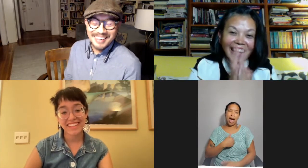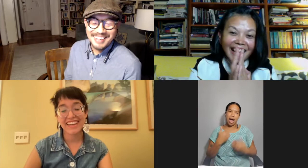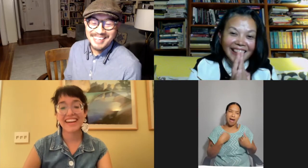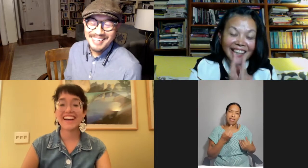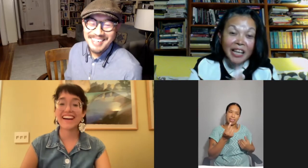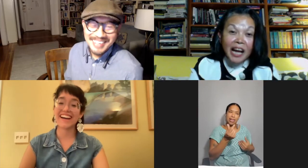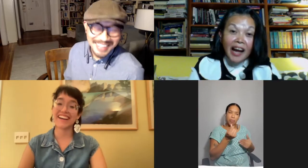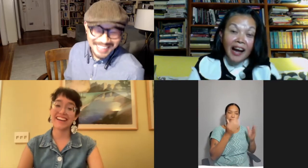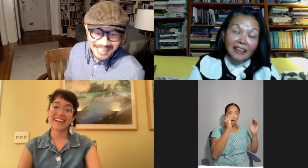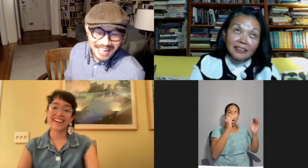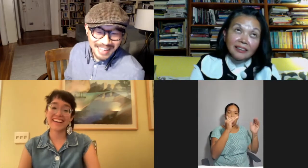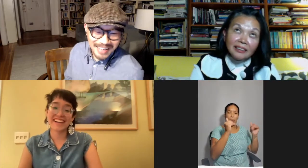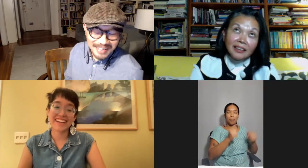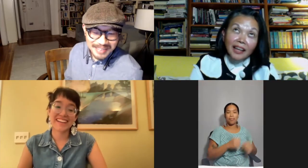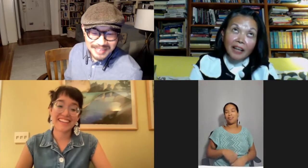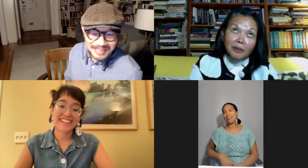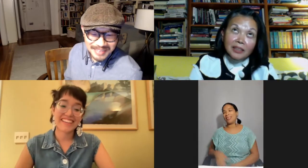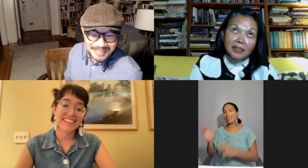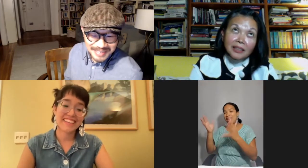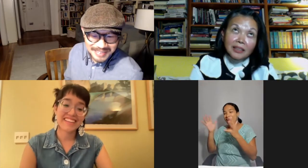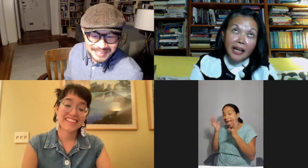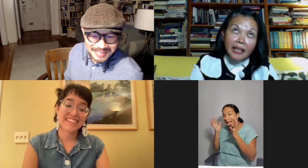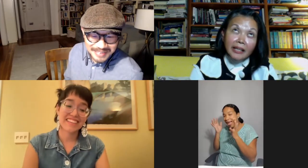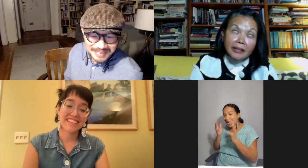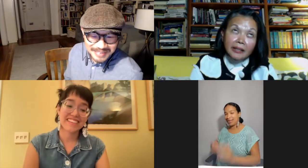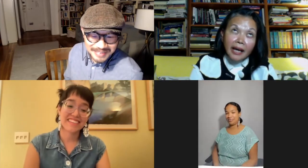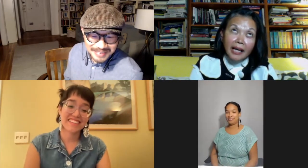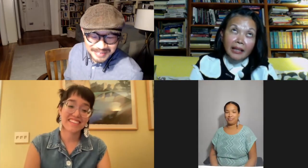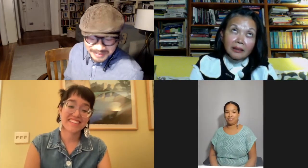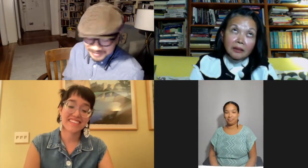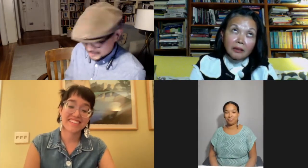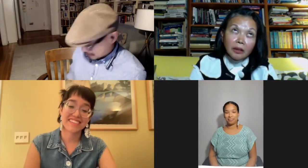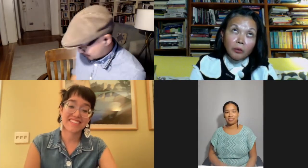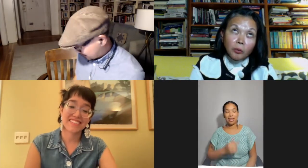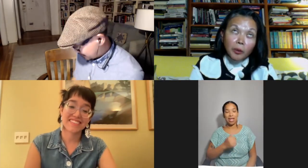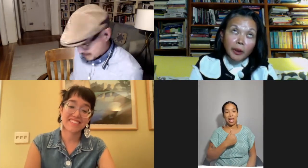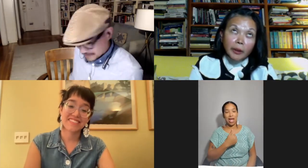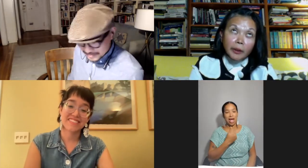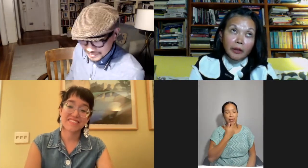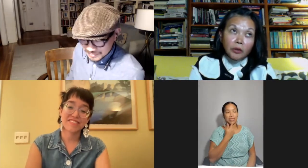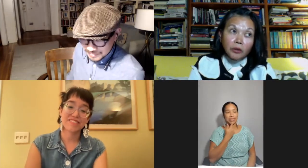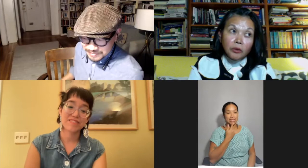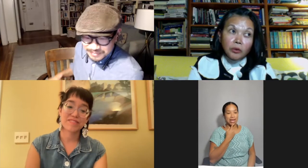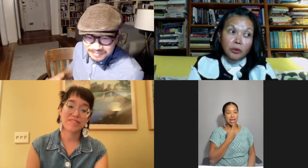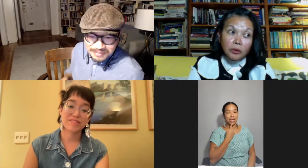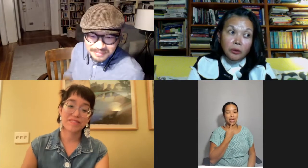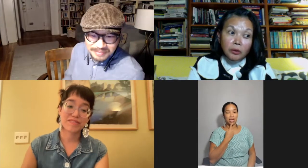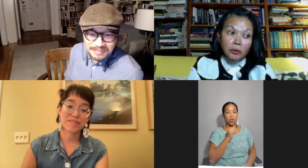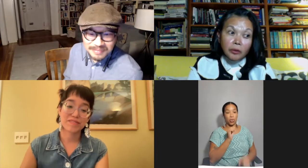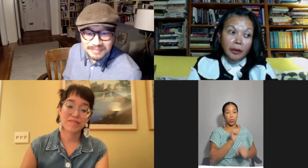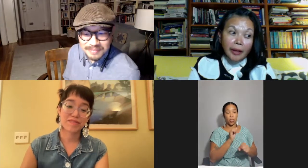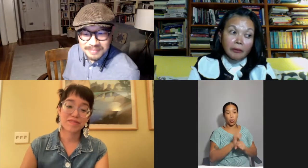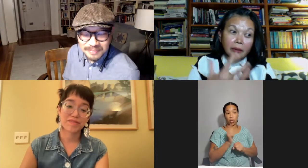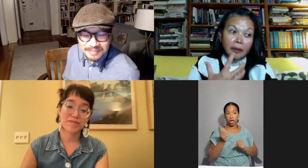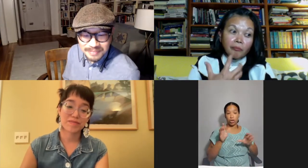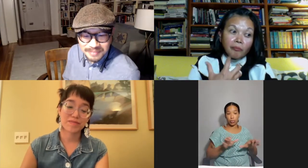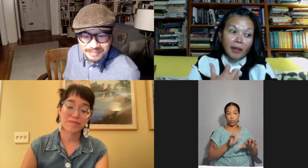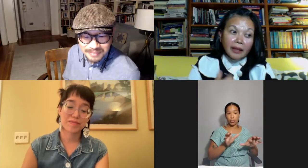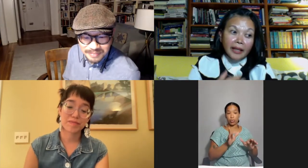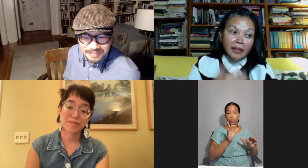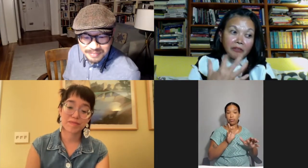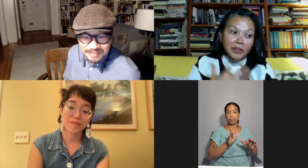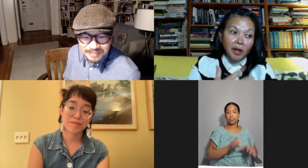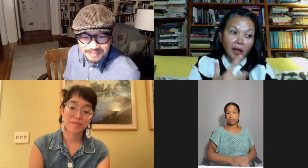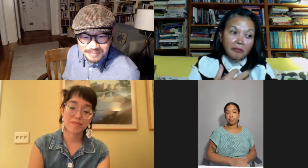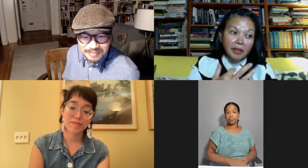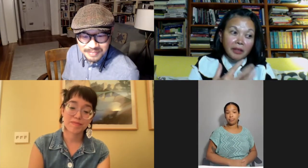yay. I would say that the work that you do, the